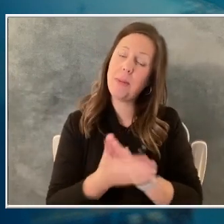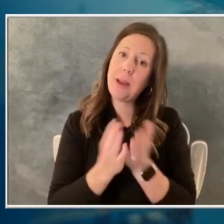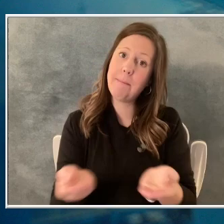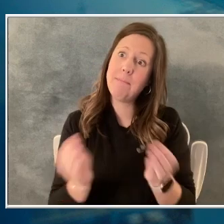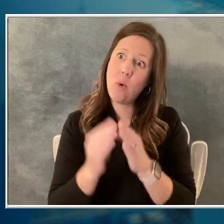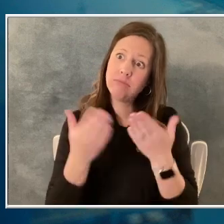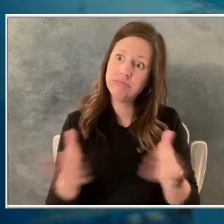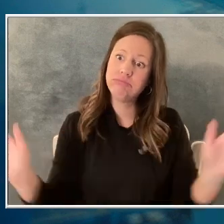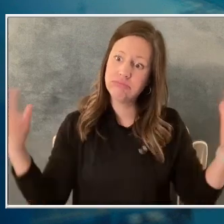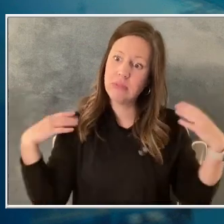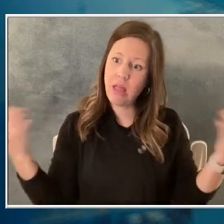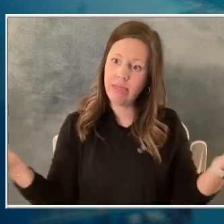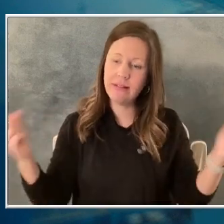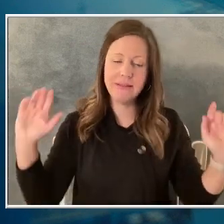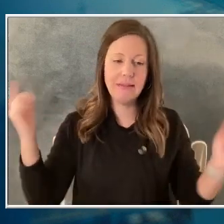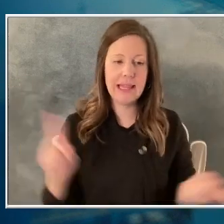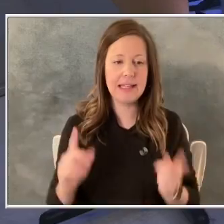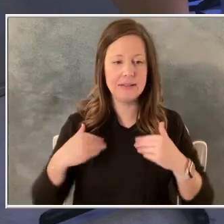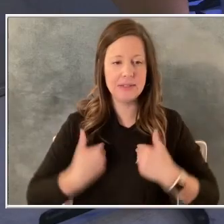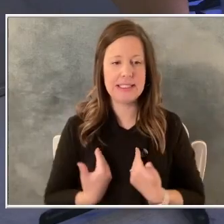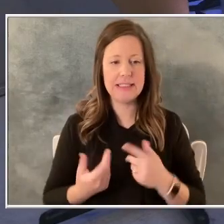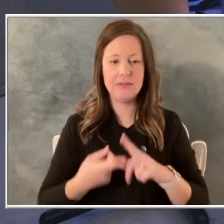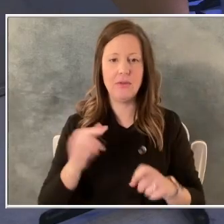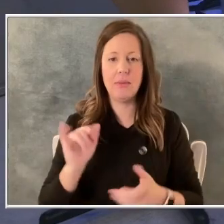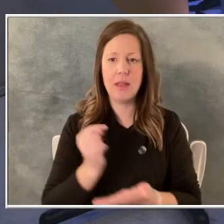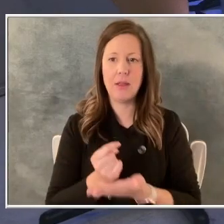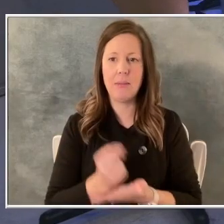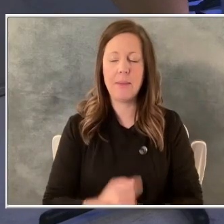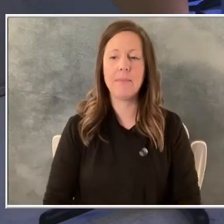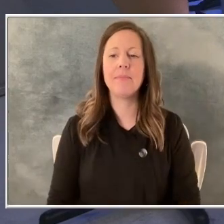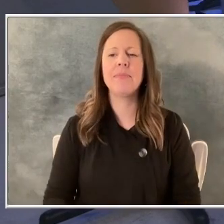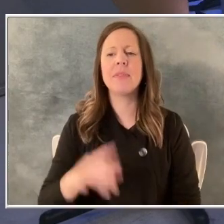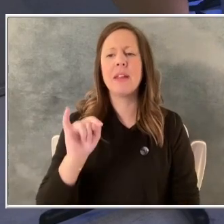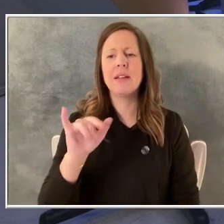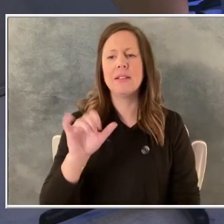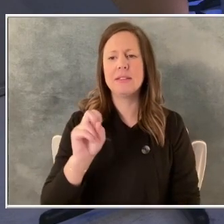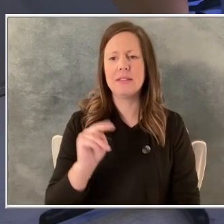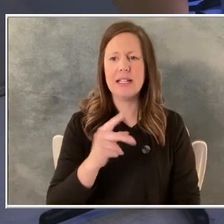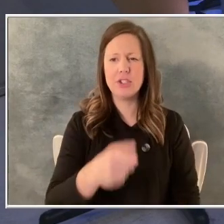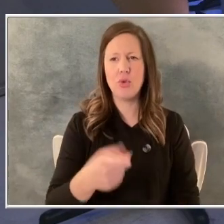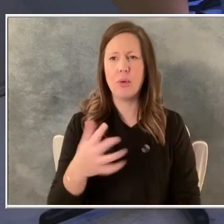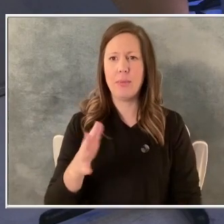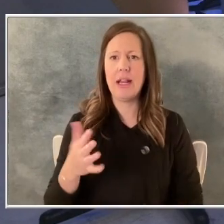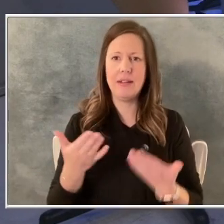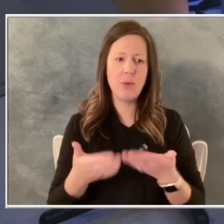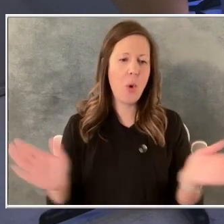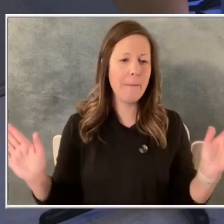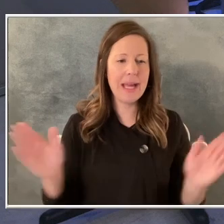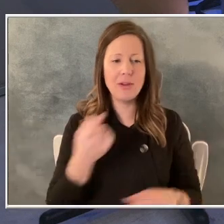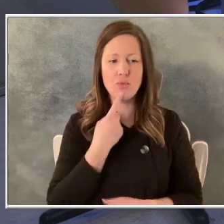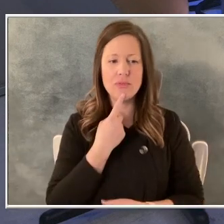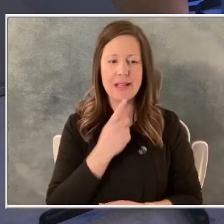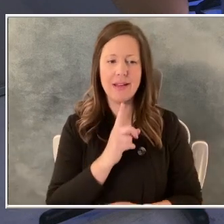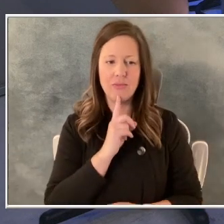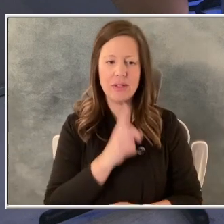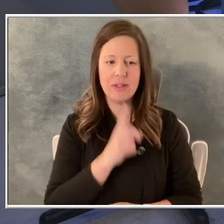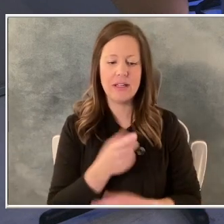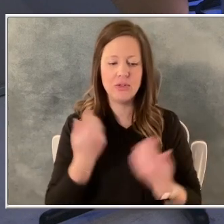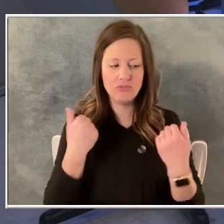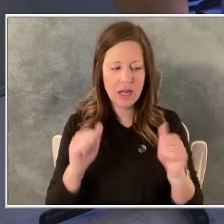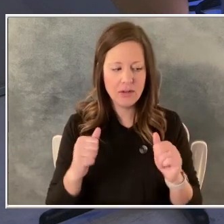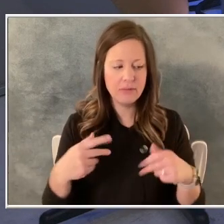less fatigue from the hormone therapy. Tyson, you were pretty open and you shared that you're really trying to work through the mental aspect of